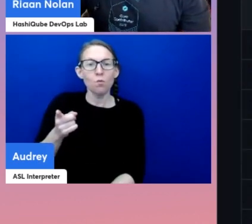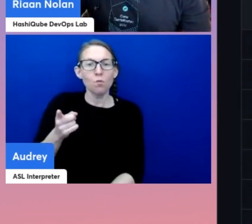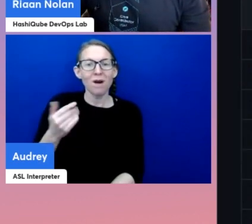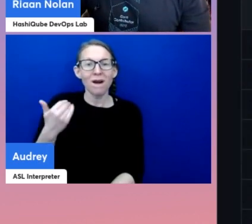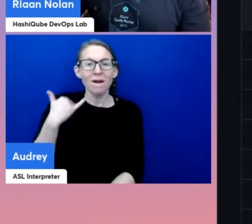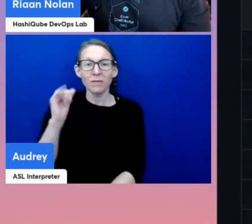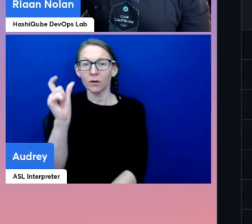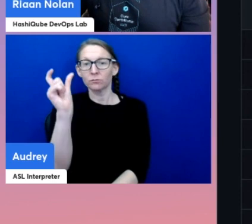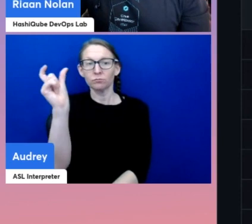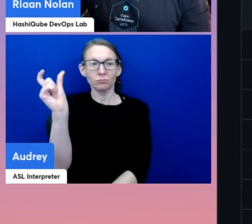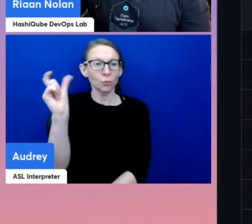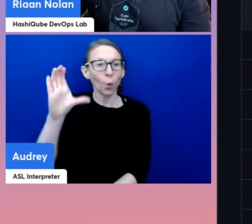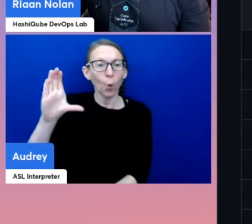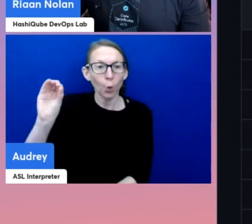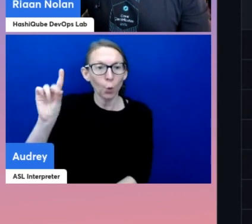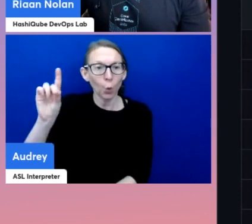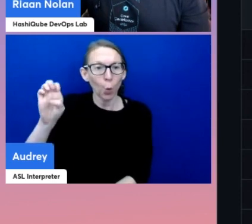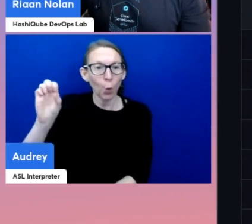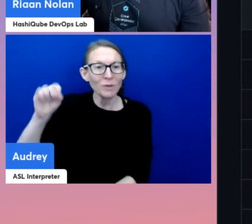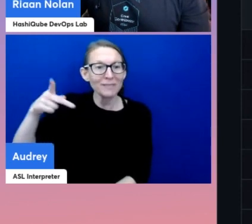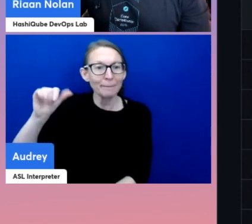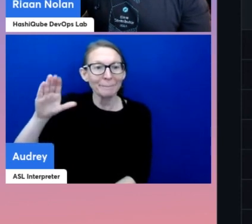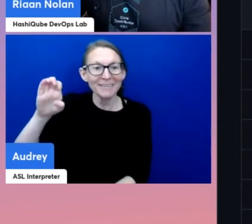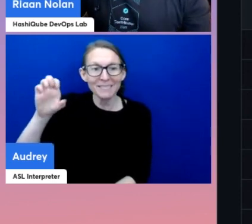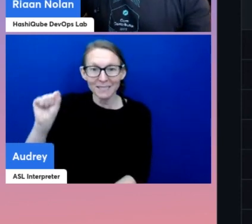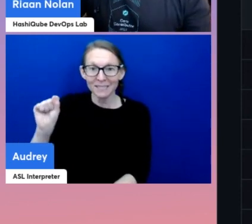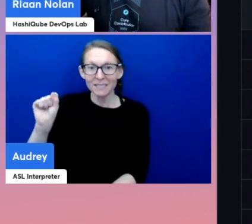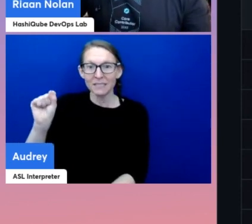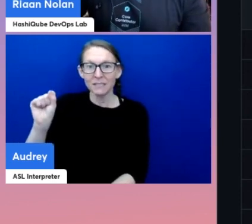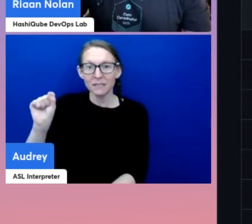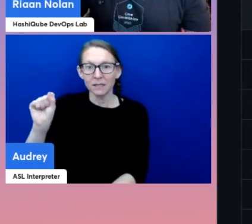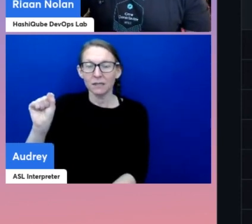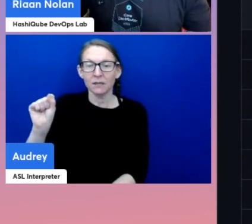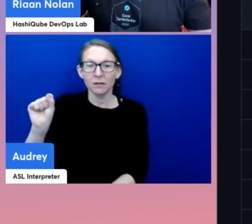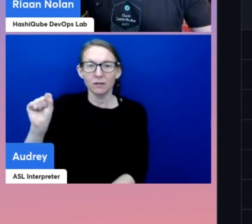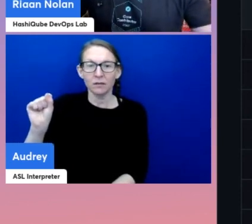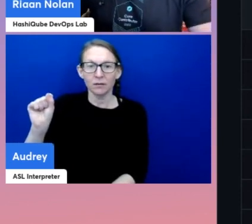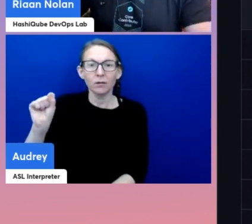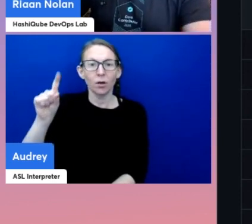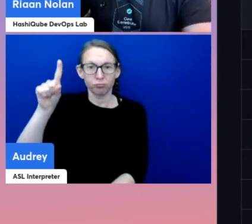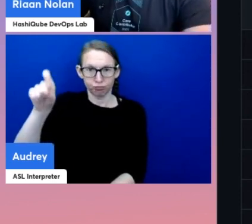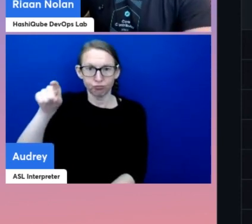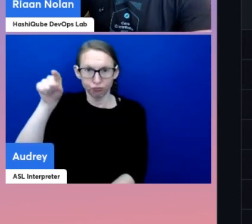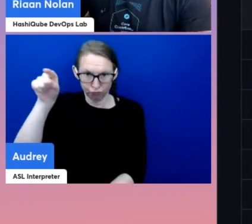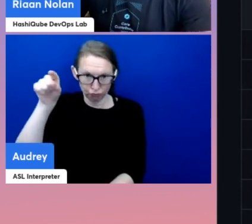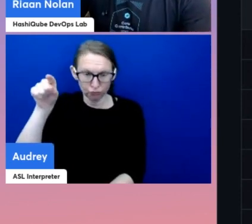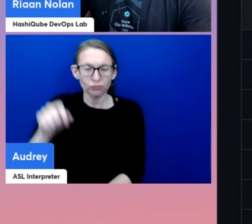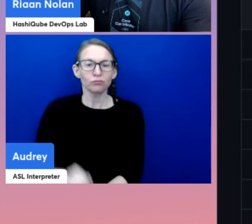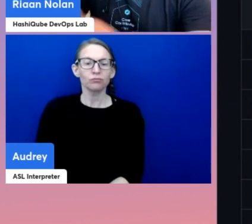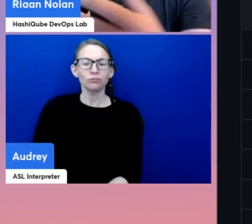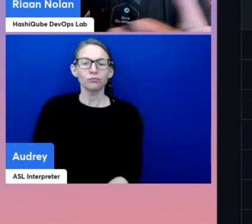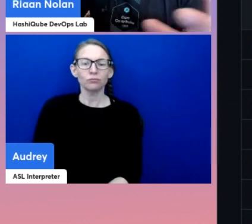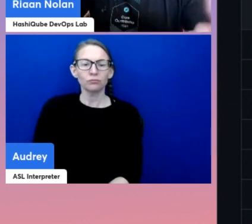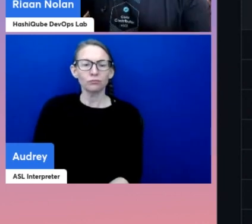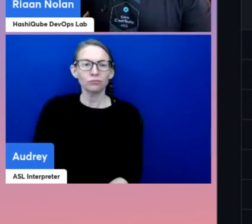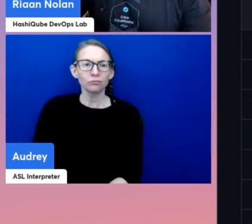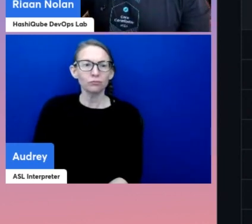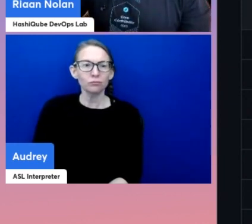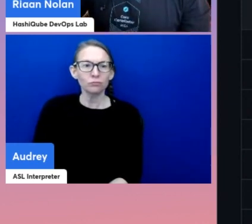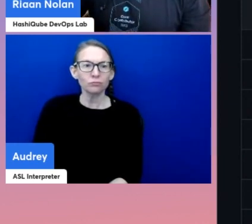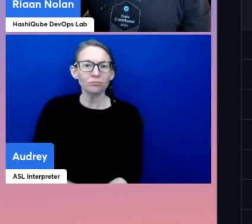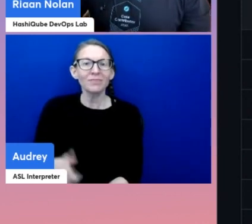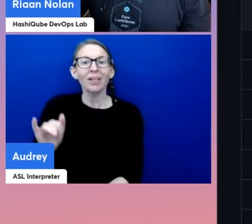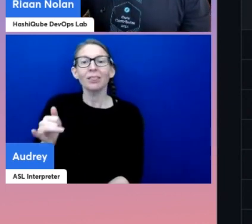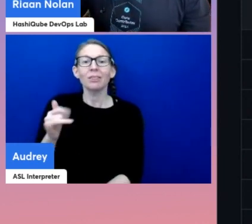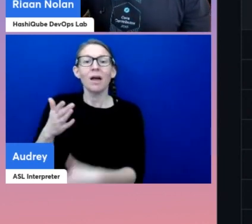this little code spaces thing, tab. Sorry, my English left me there for a second. You have this code spaces